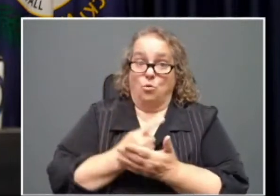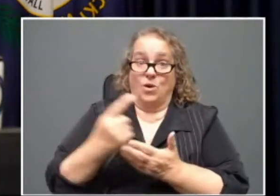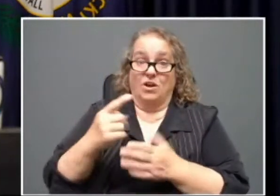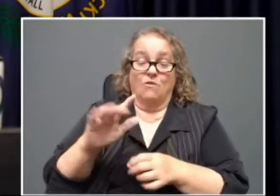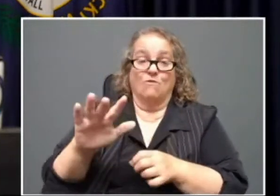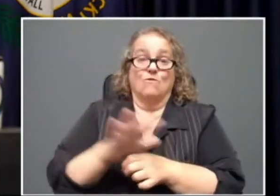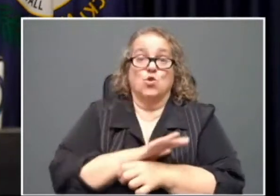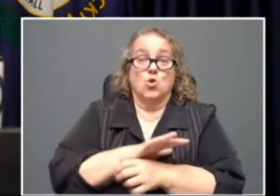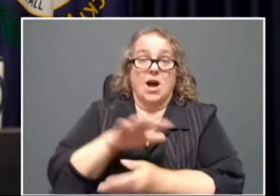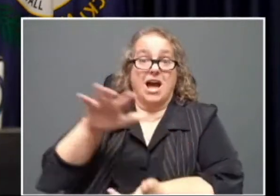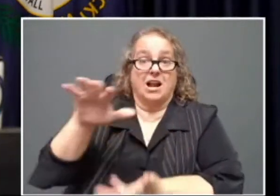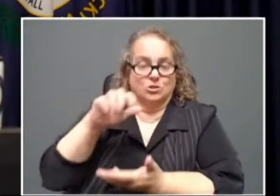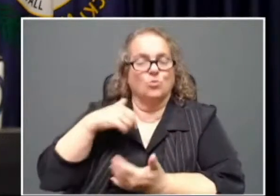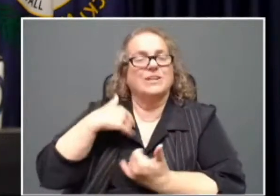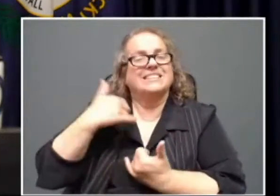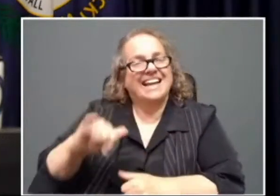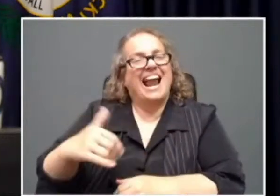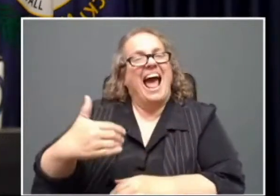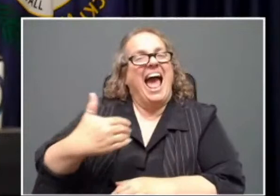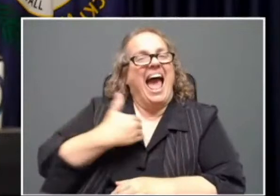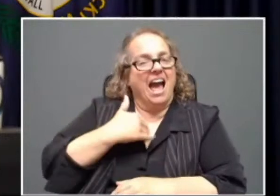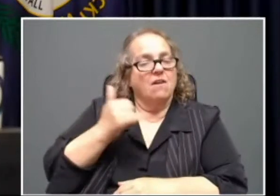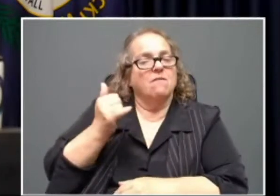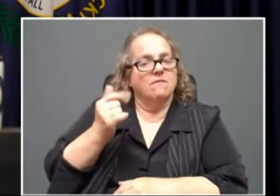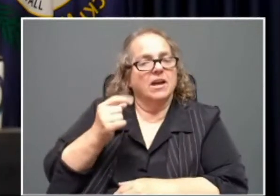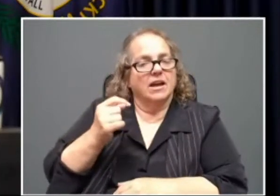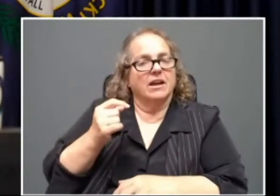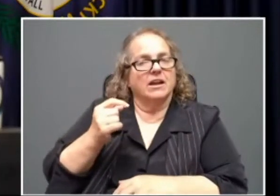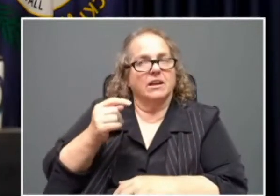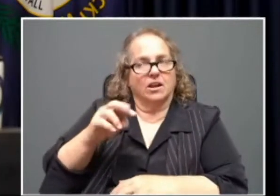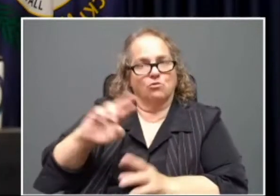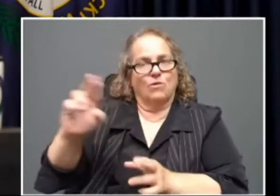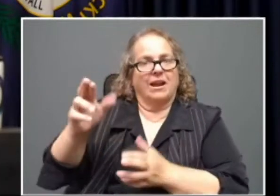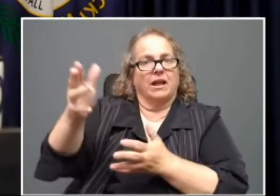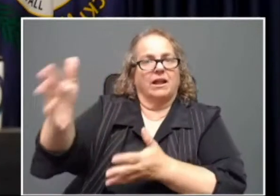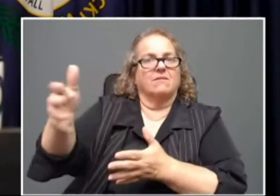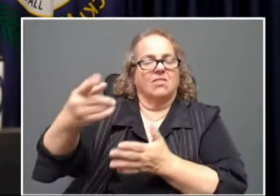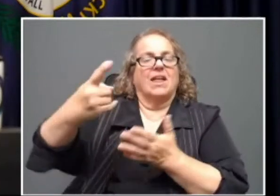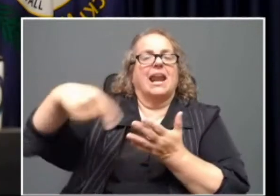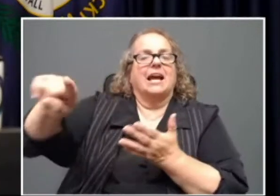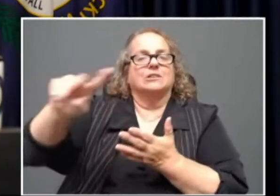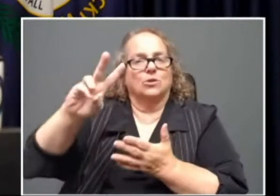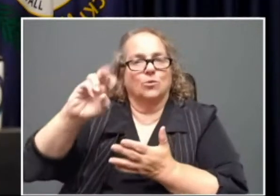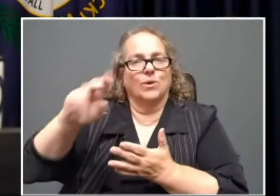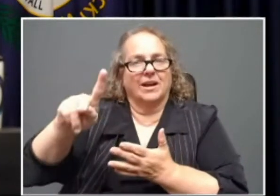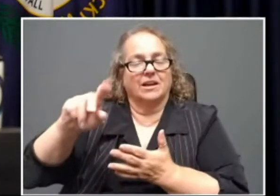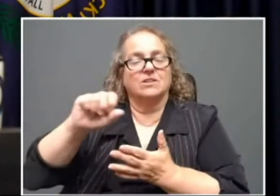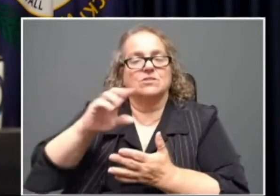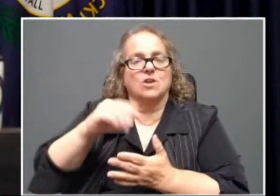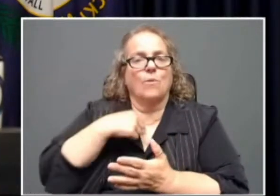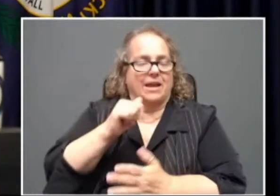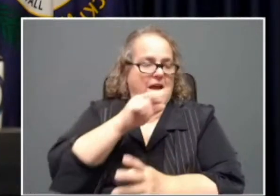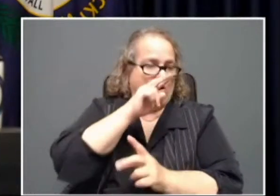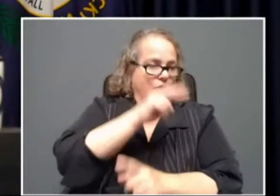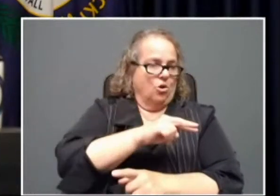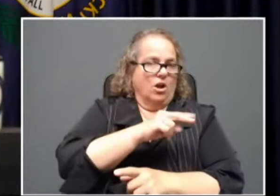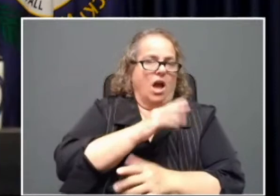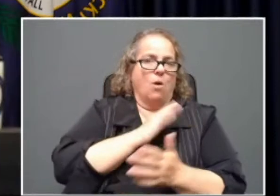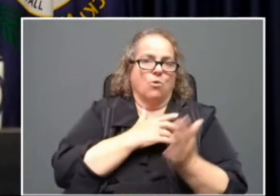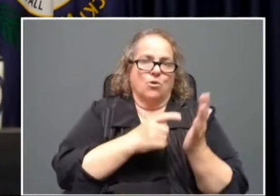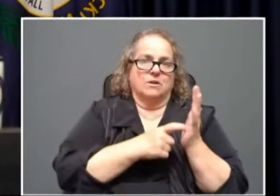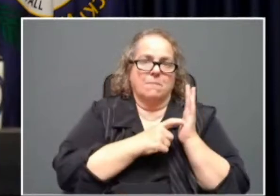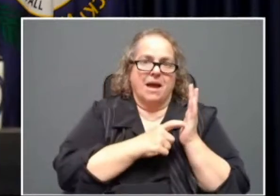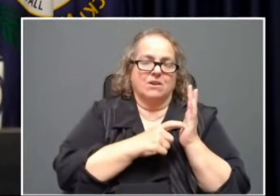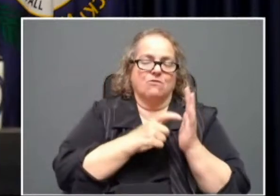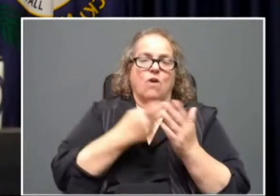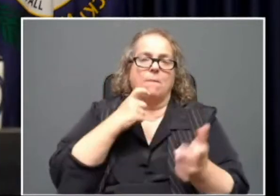have that full allocation available in the next week. So it lets us look at our demand coming from our vaccination